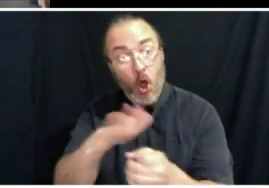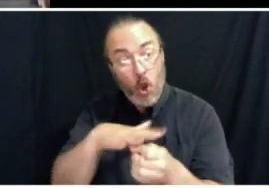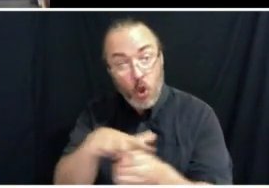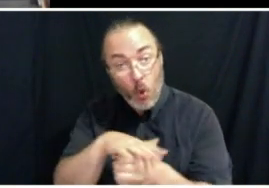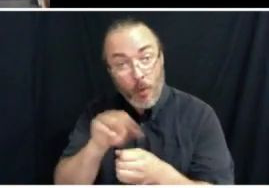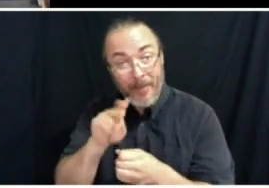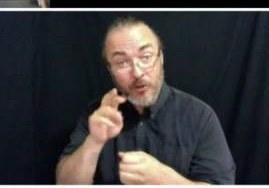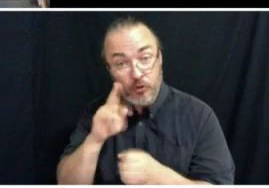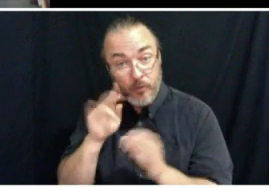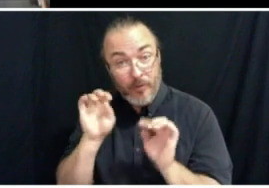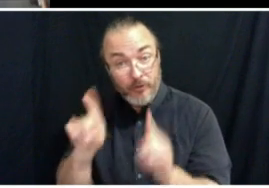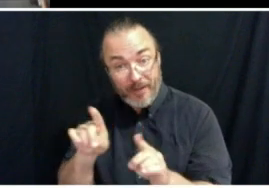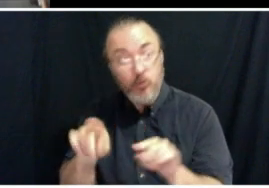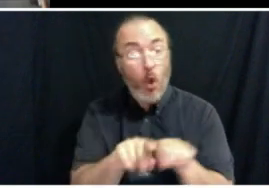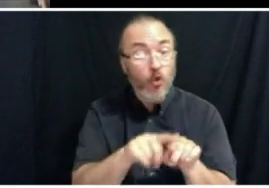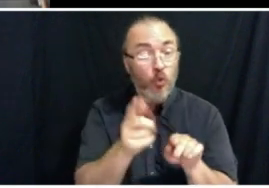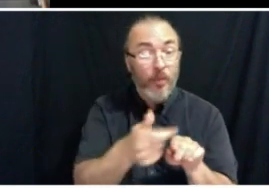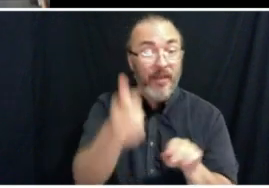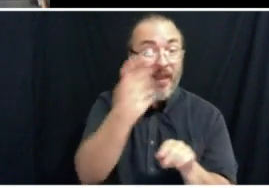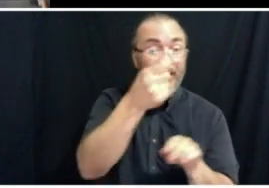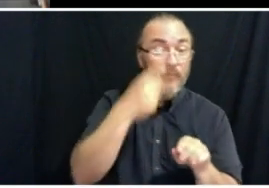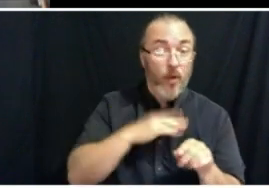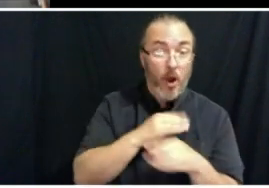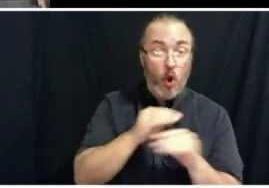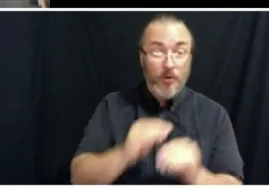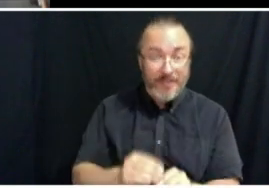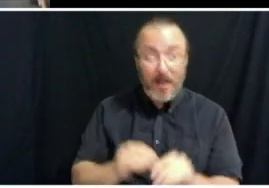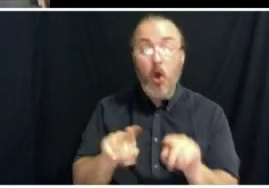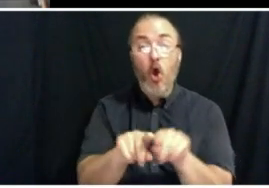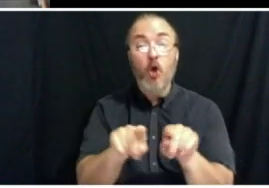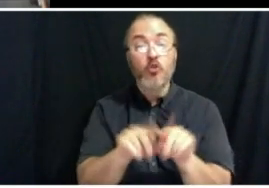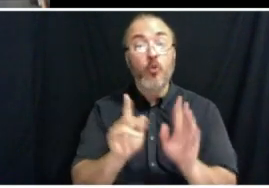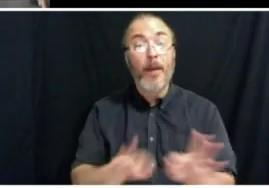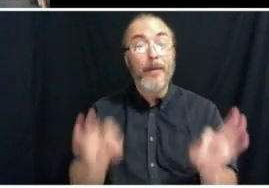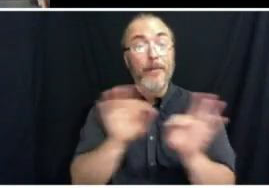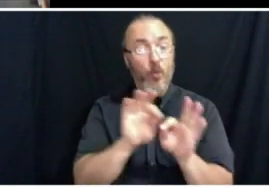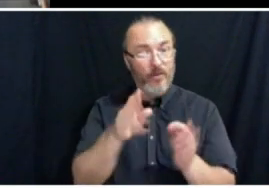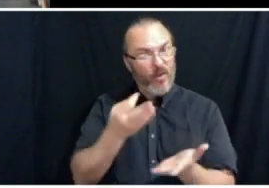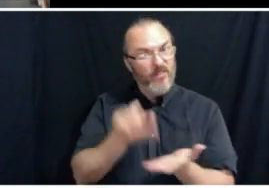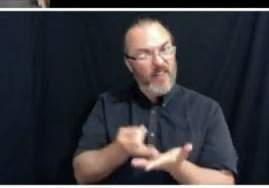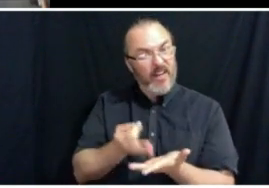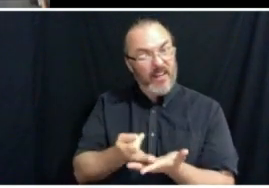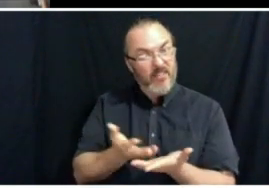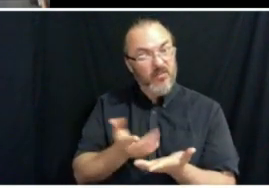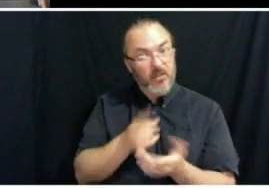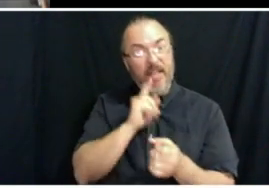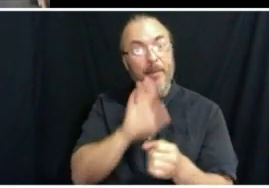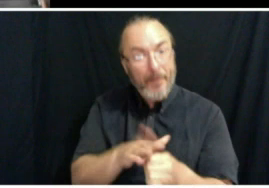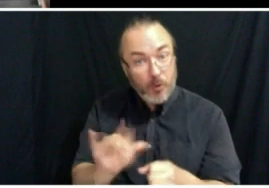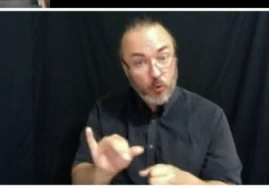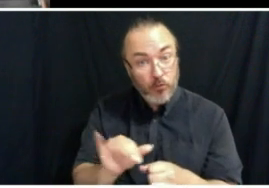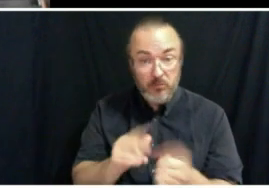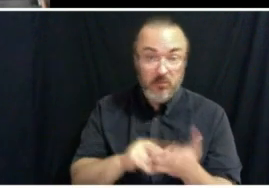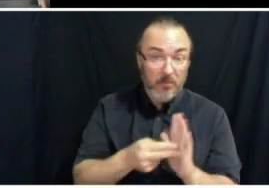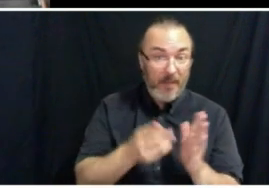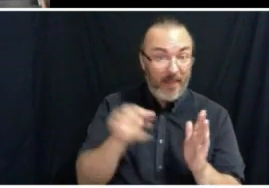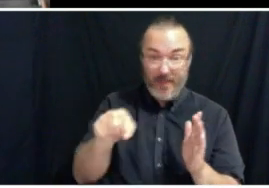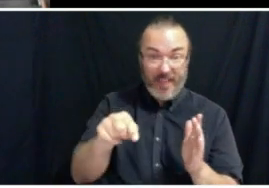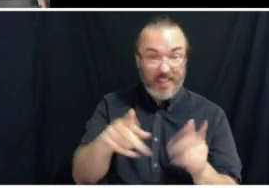organizations. And the importance of a financial commitment. This won't happen without the financing that we